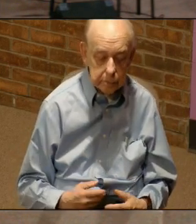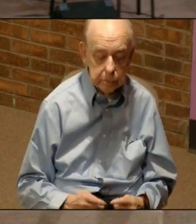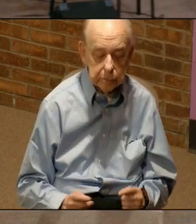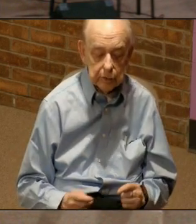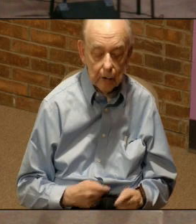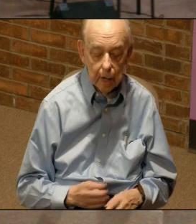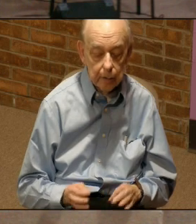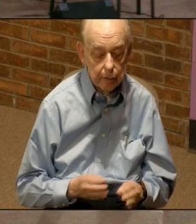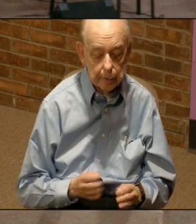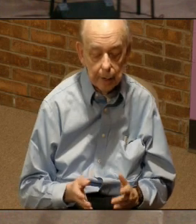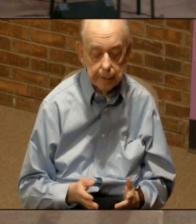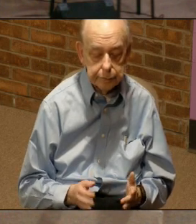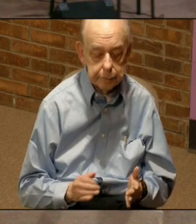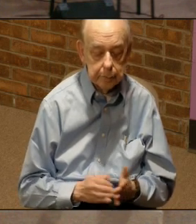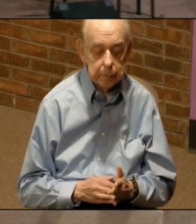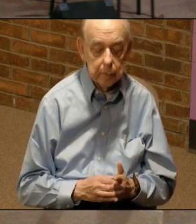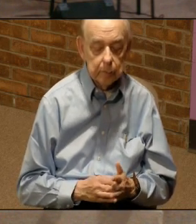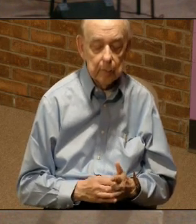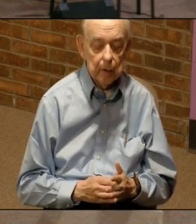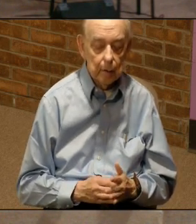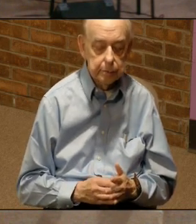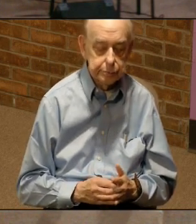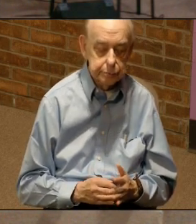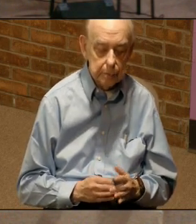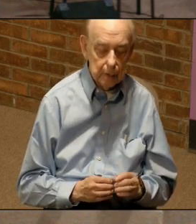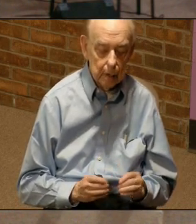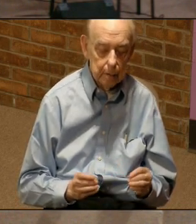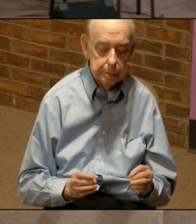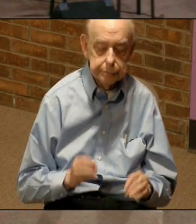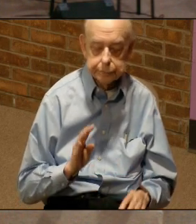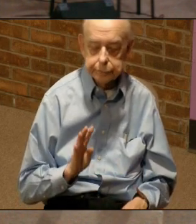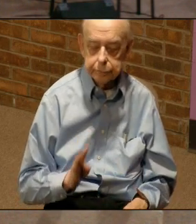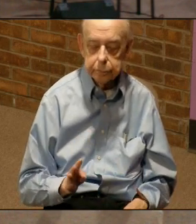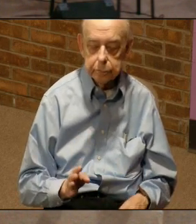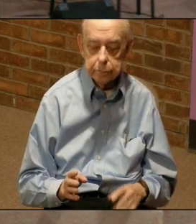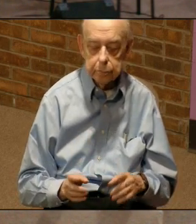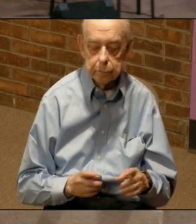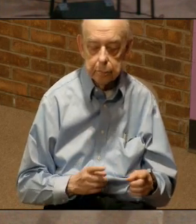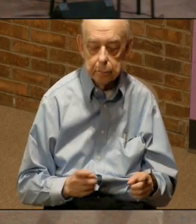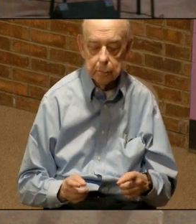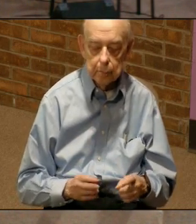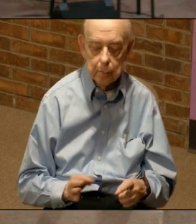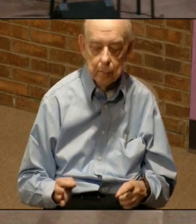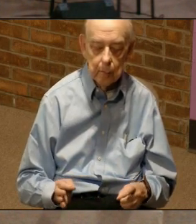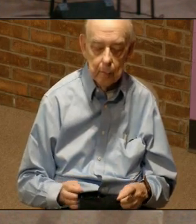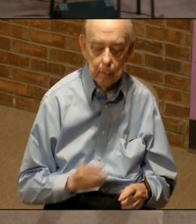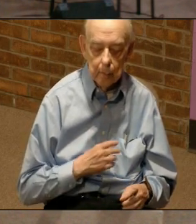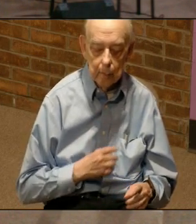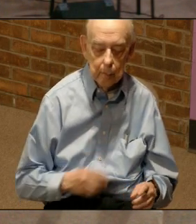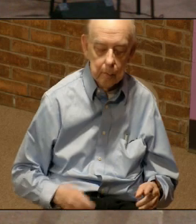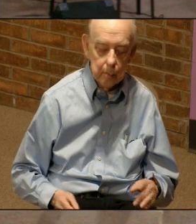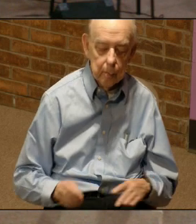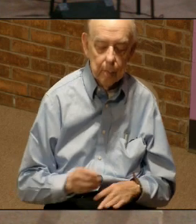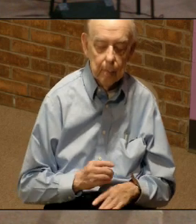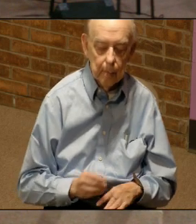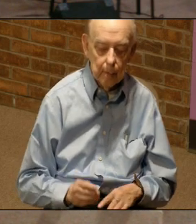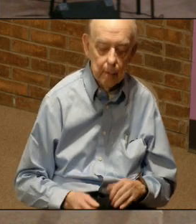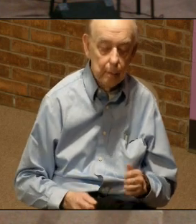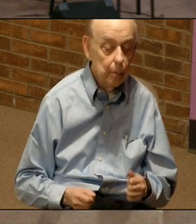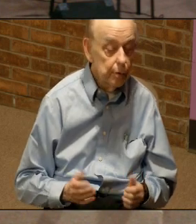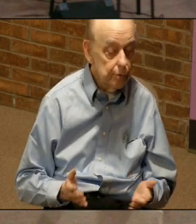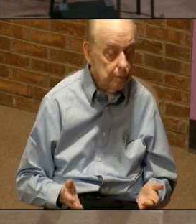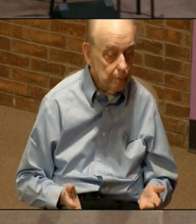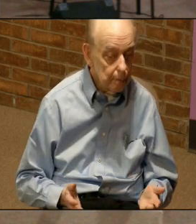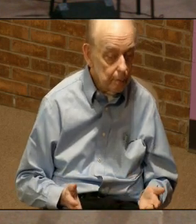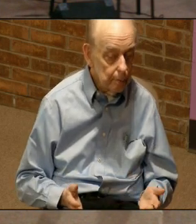to explain, that it is during the 4th reign of the kingdom, which